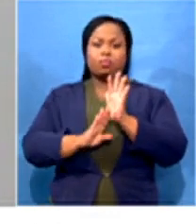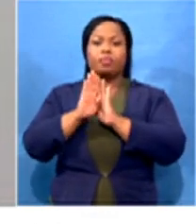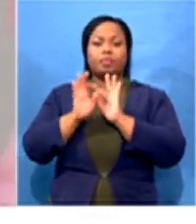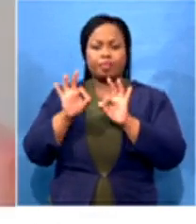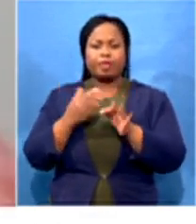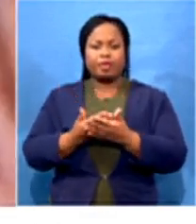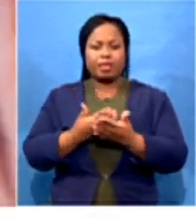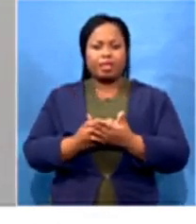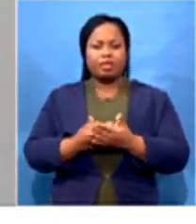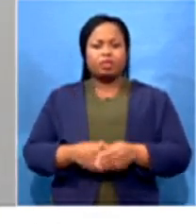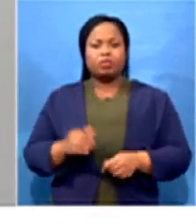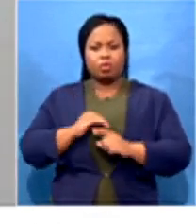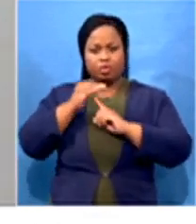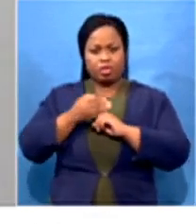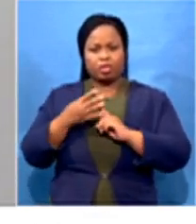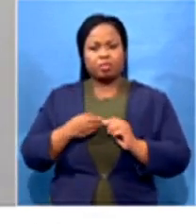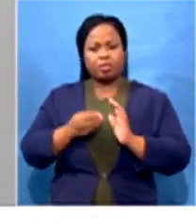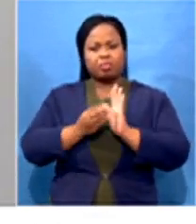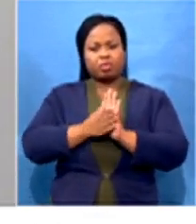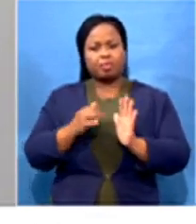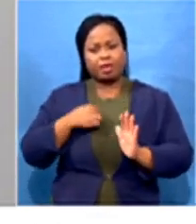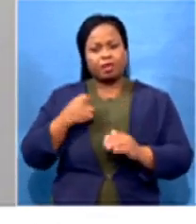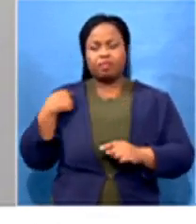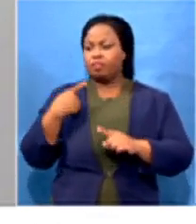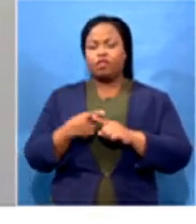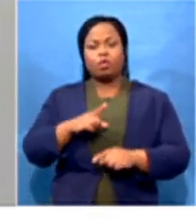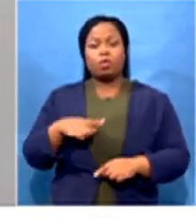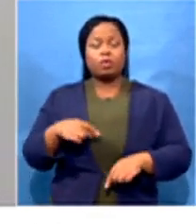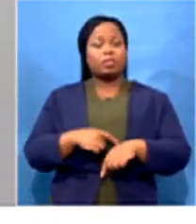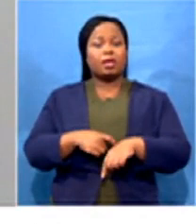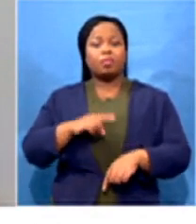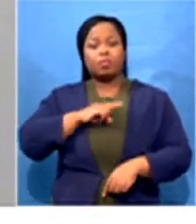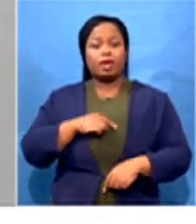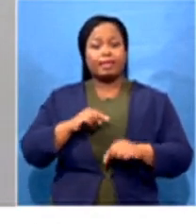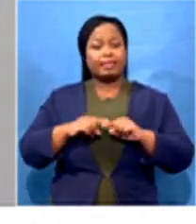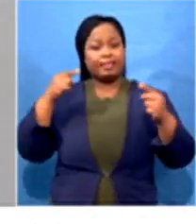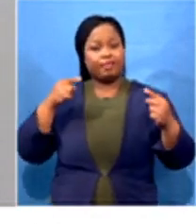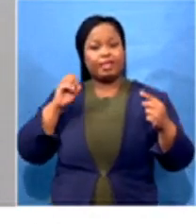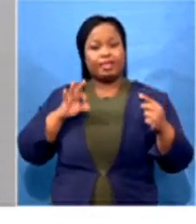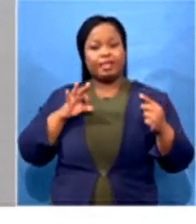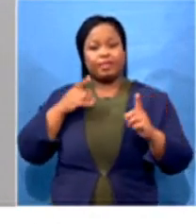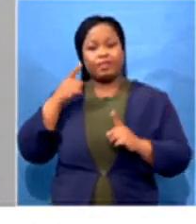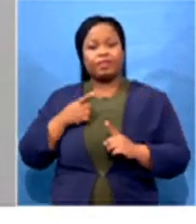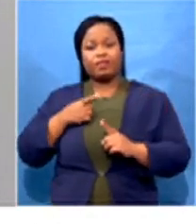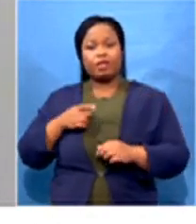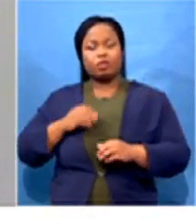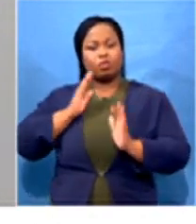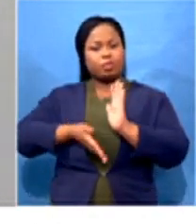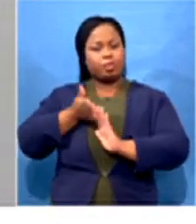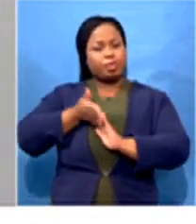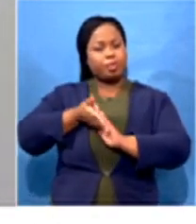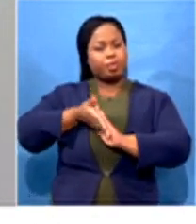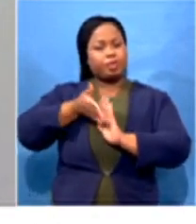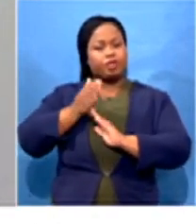So that protected my record, so to speak, for a while. Because remember, there's a difference between having a go at a record like